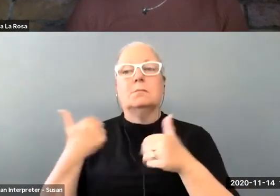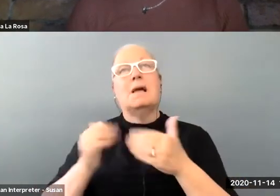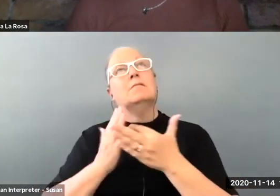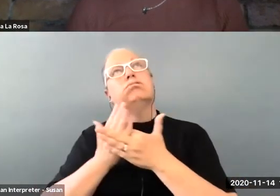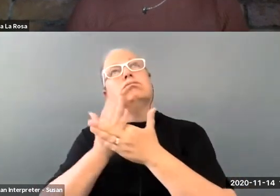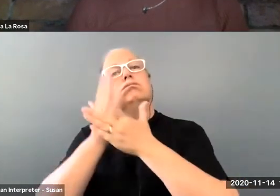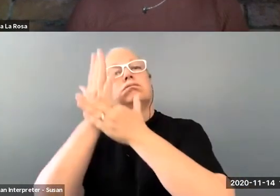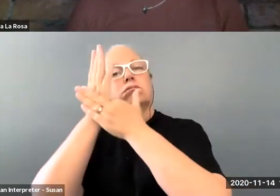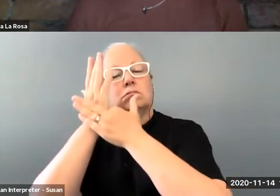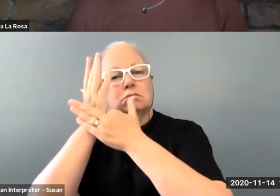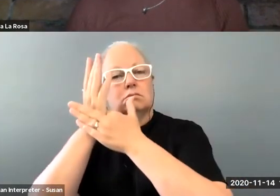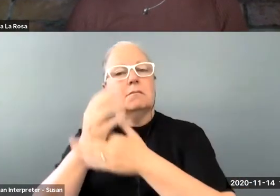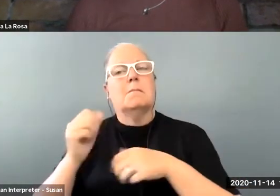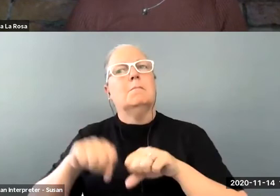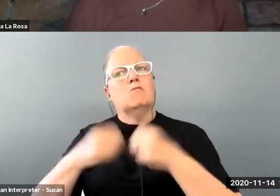in a way that was